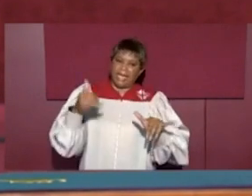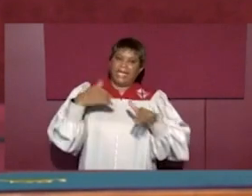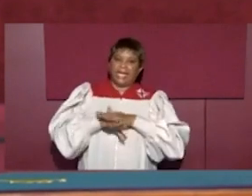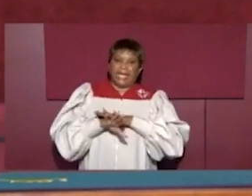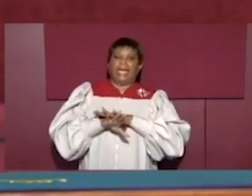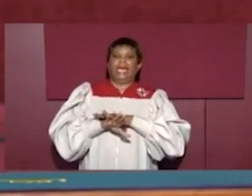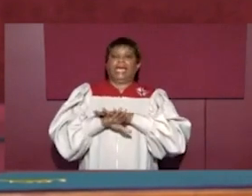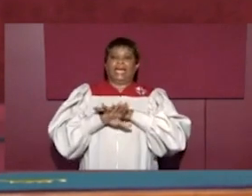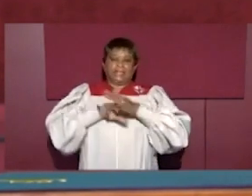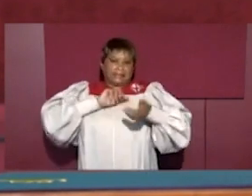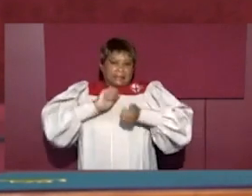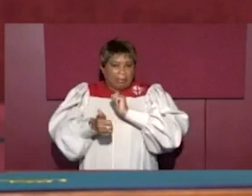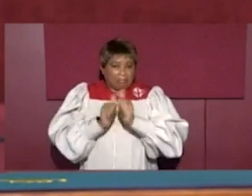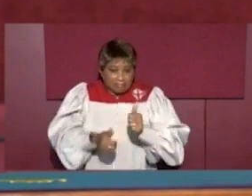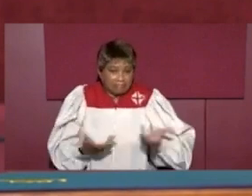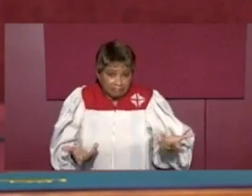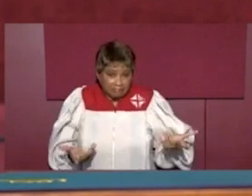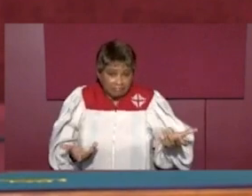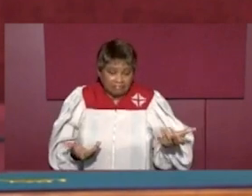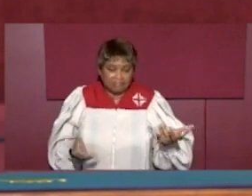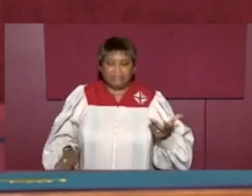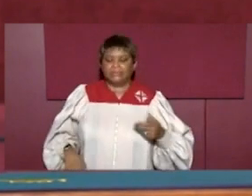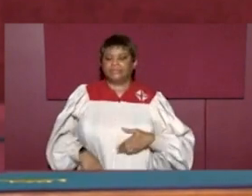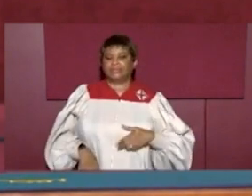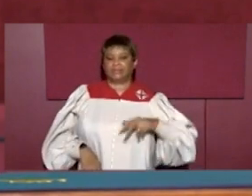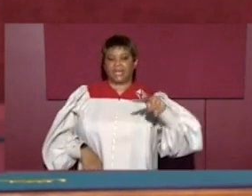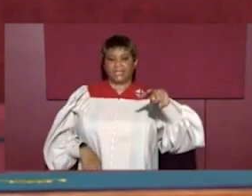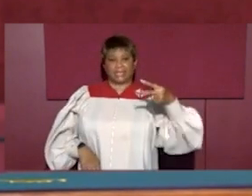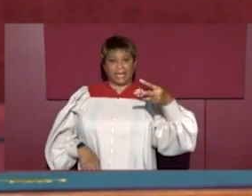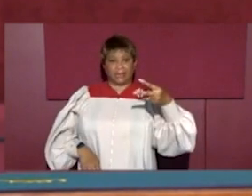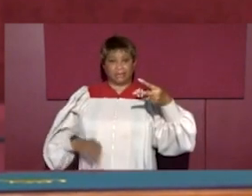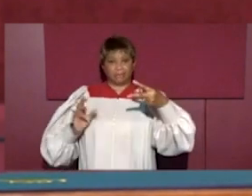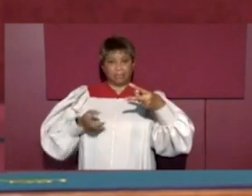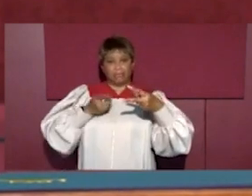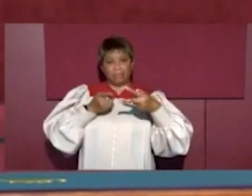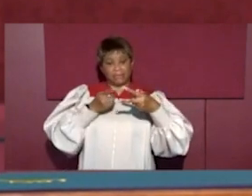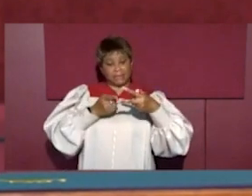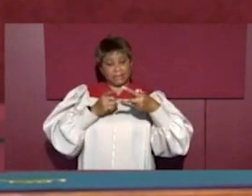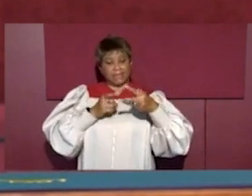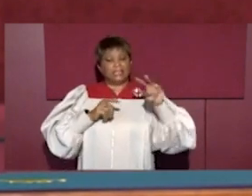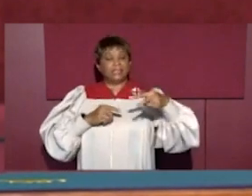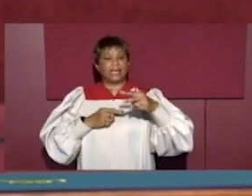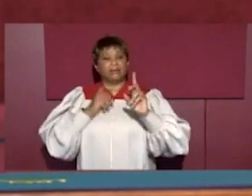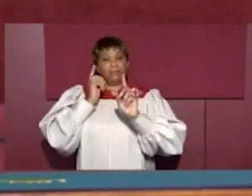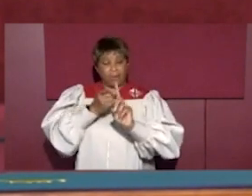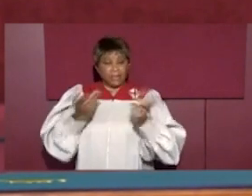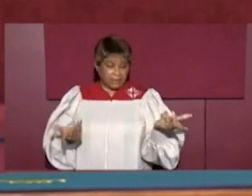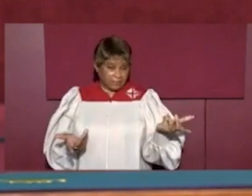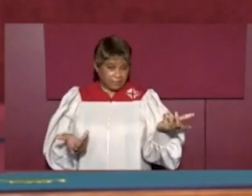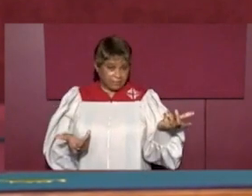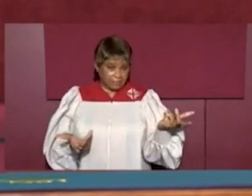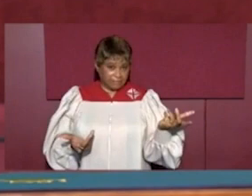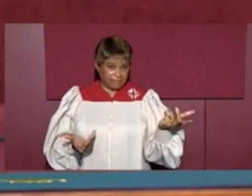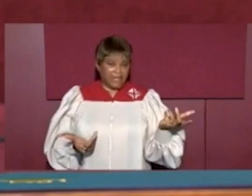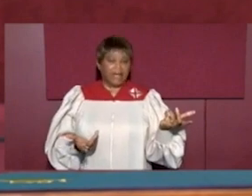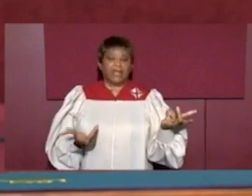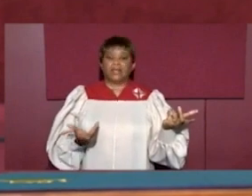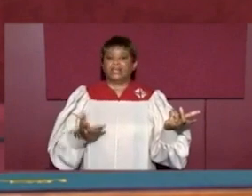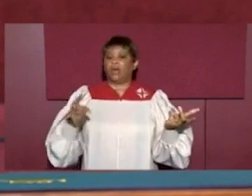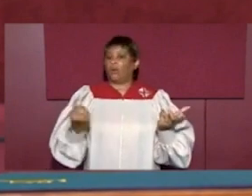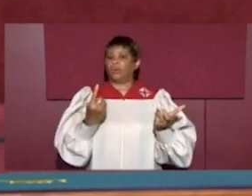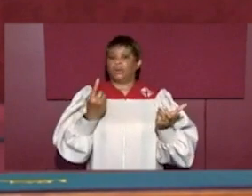arena. And so that brings us to our second point for this subtitle. And the only point we're going to cover